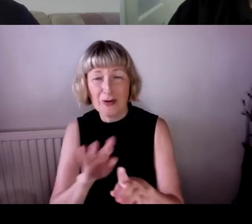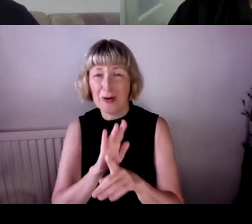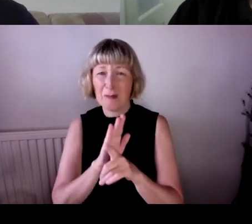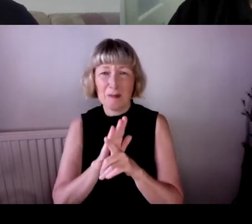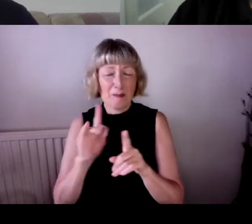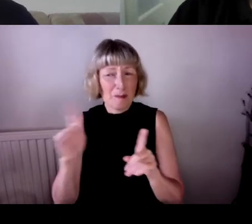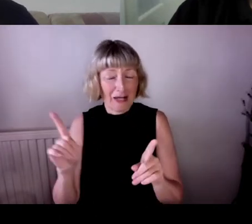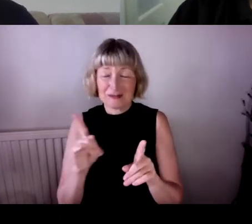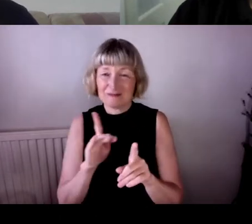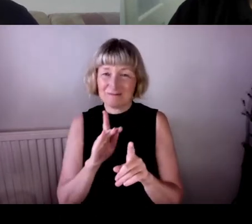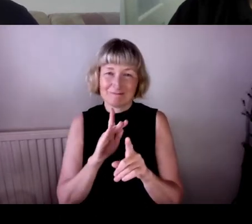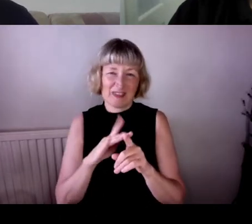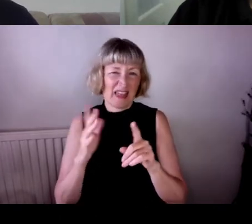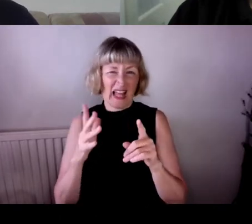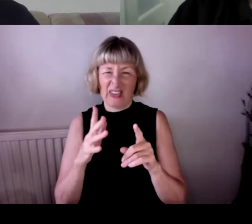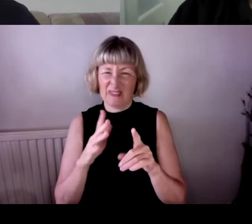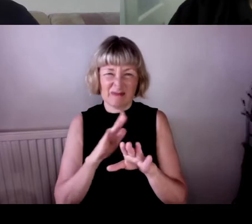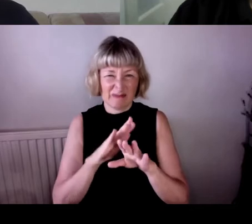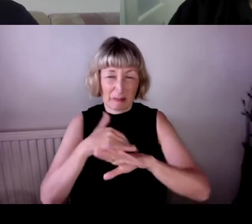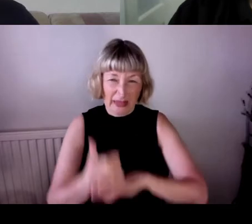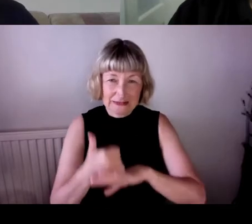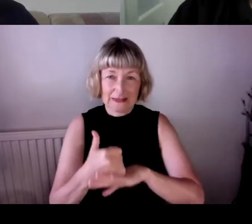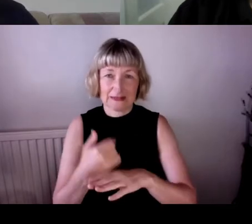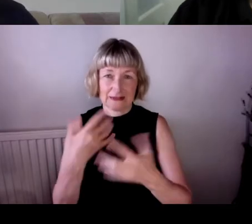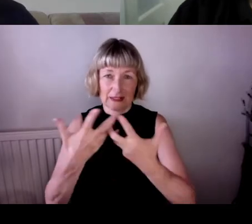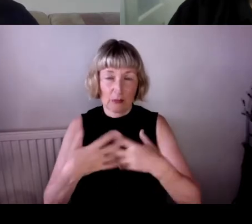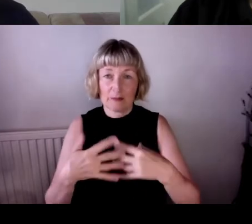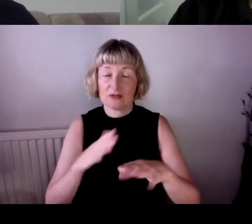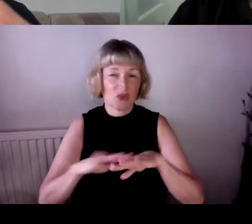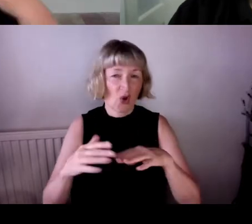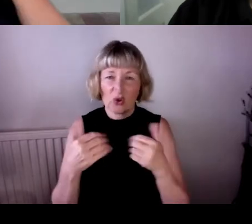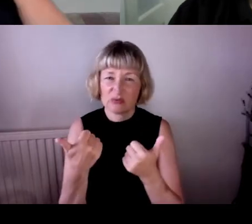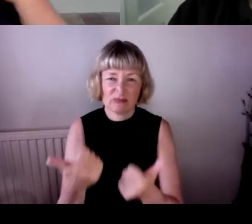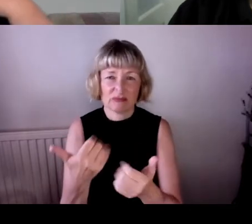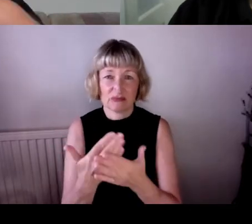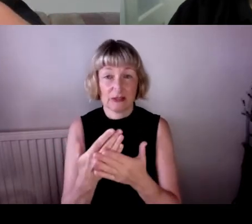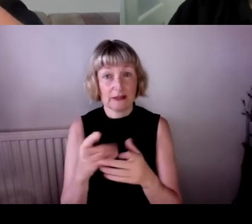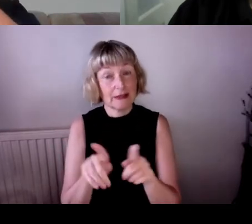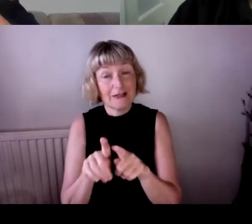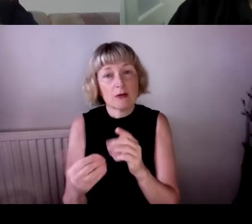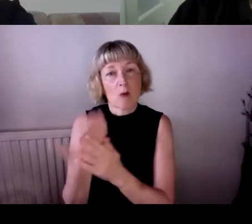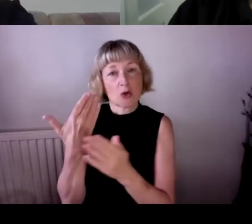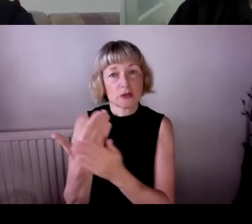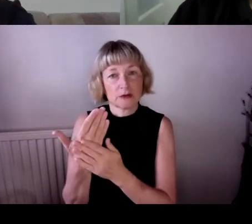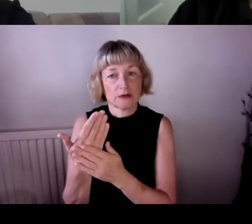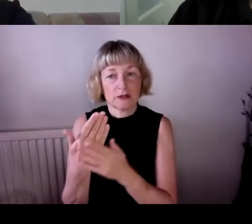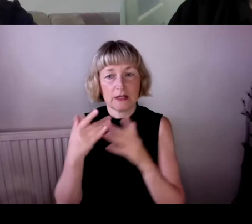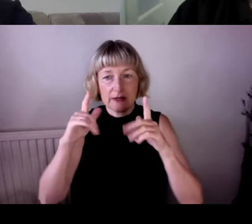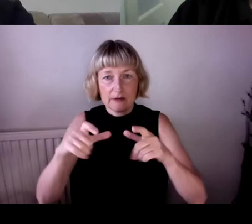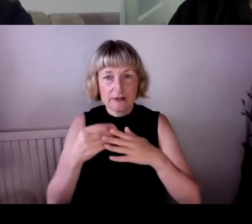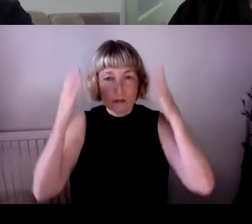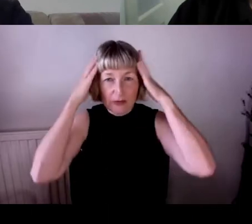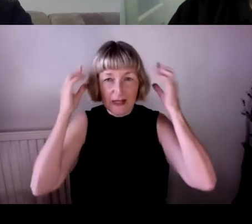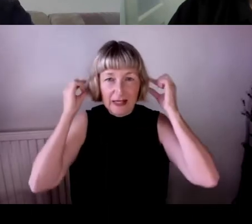uncomfortable and there are problems with them. Even the modern ones, if you sit with them in your ears, they sit sort of slightly down on